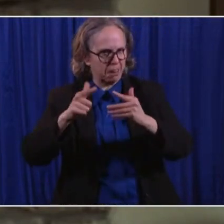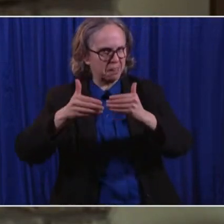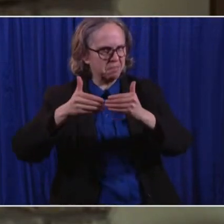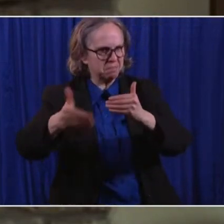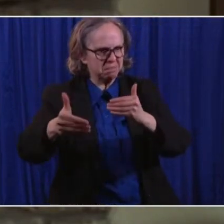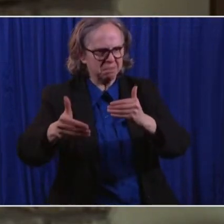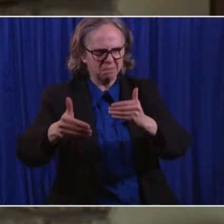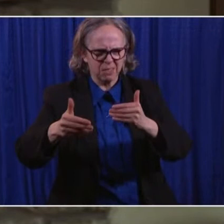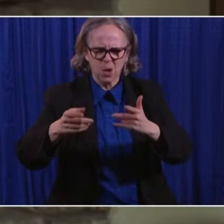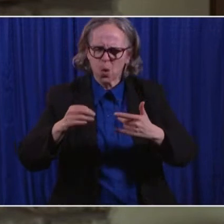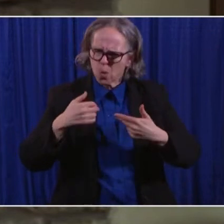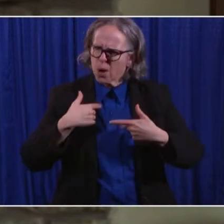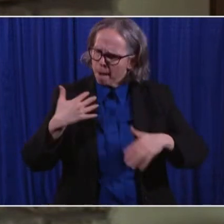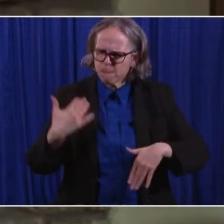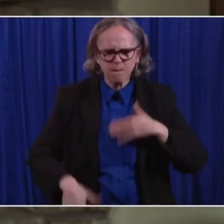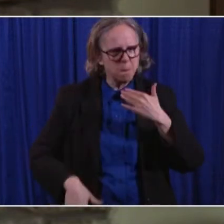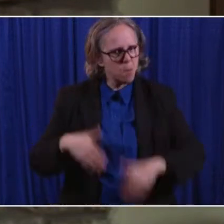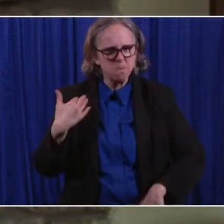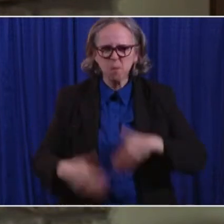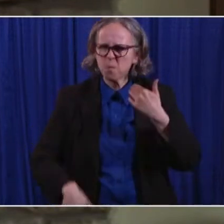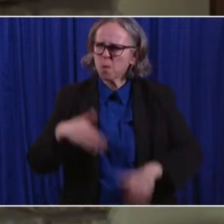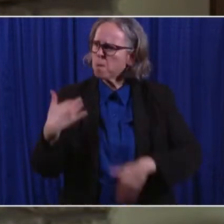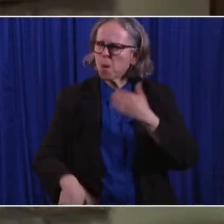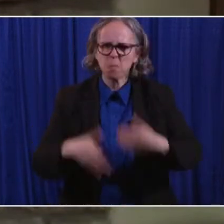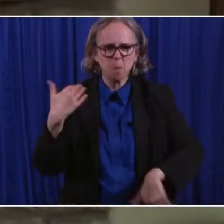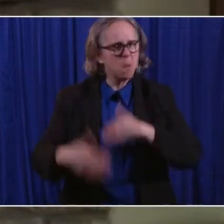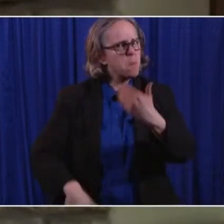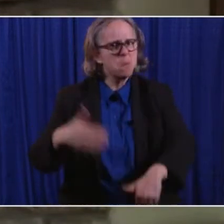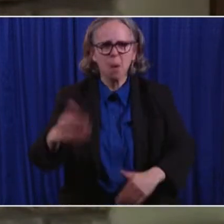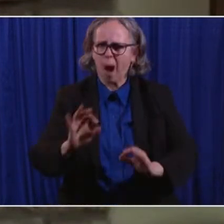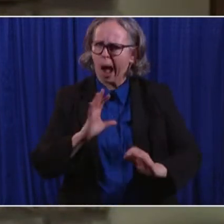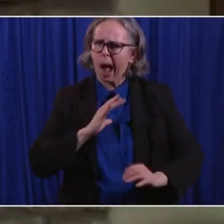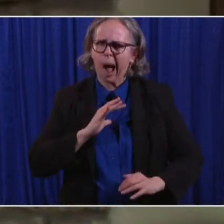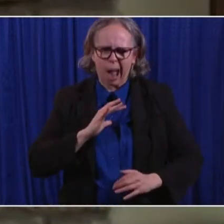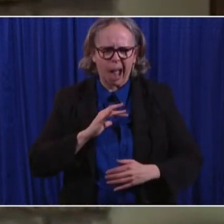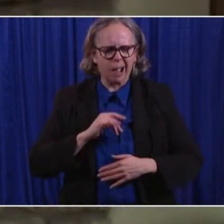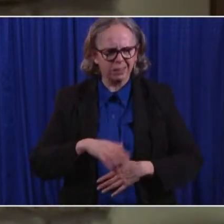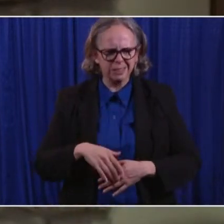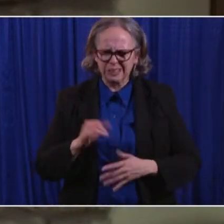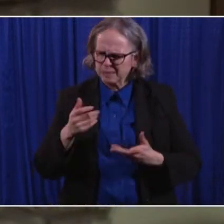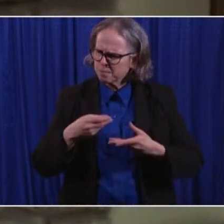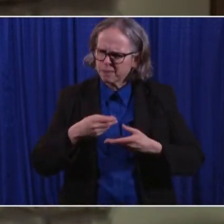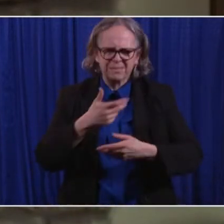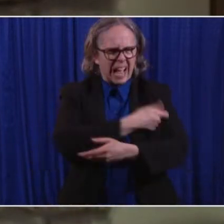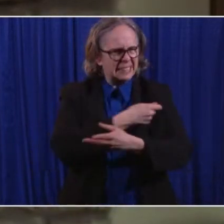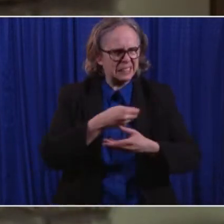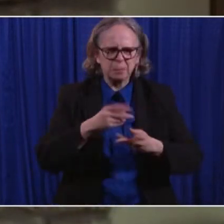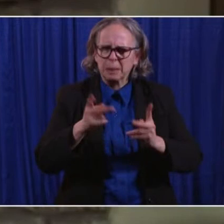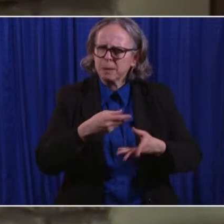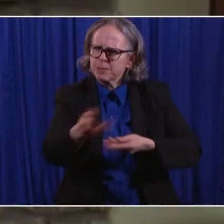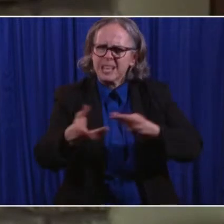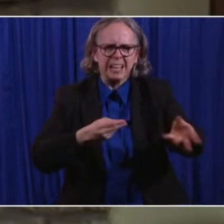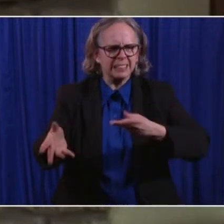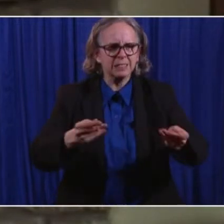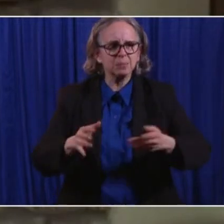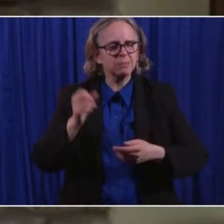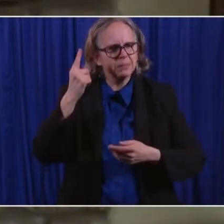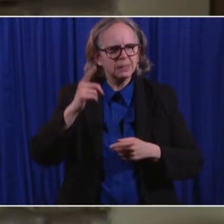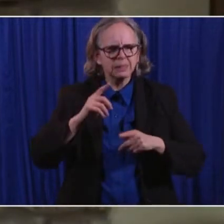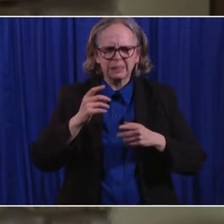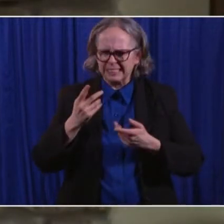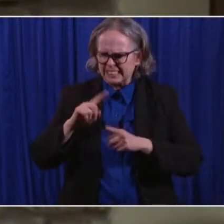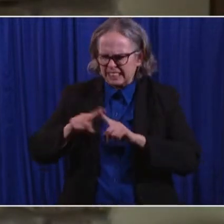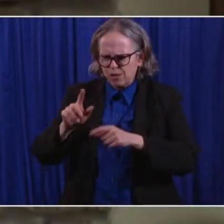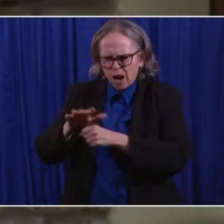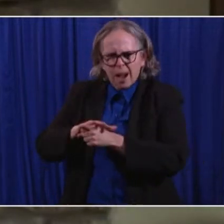and we're going to try to continue to get the vaccine out and make it as many sites as we can, many opportunities